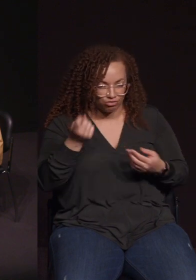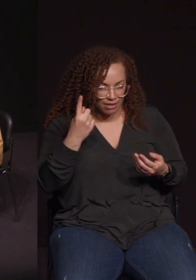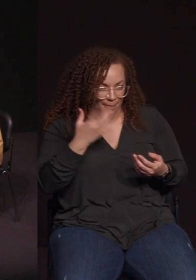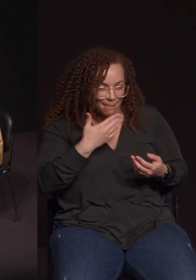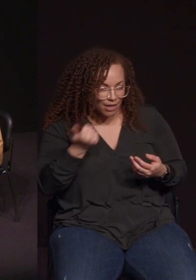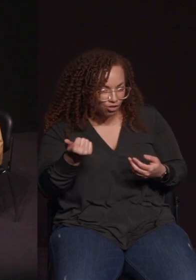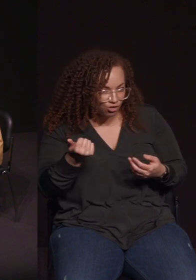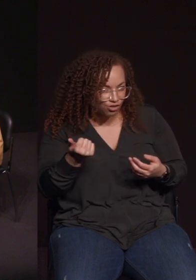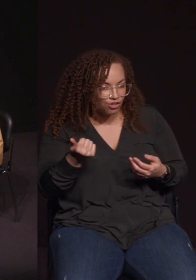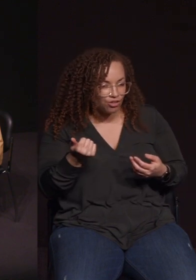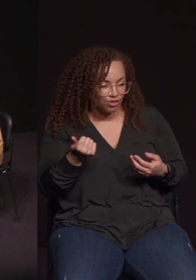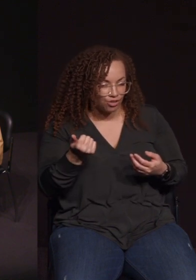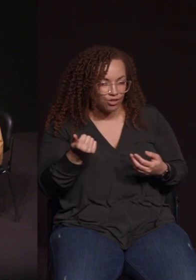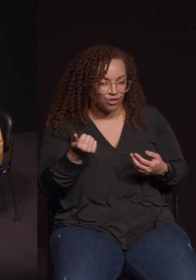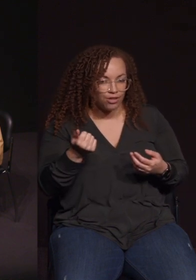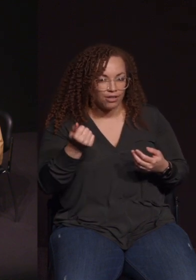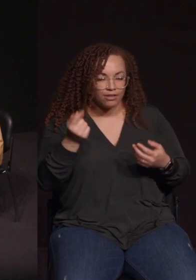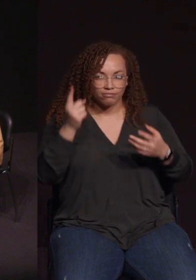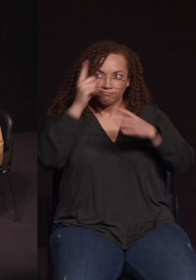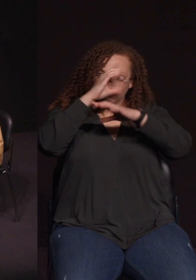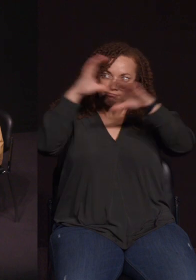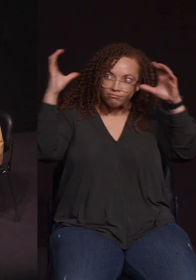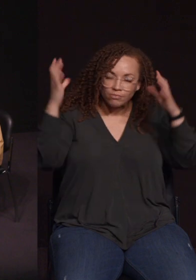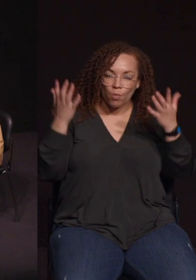a vision of what that day was,